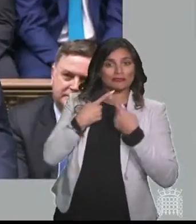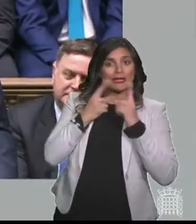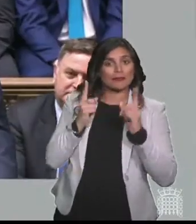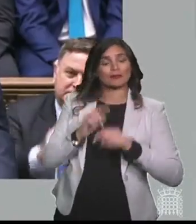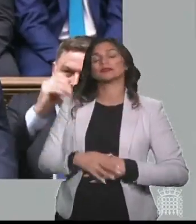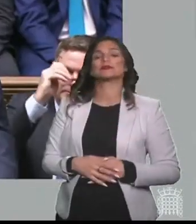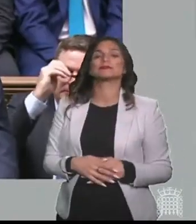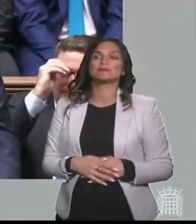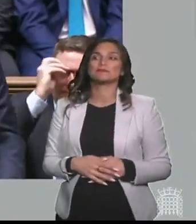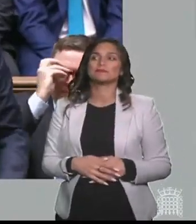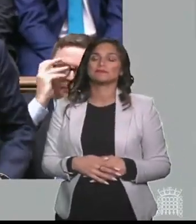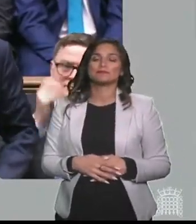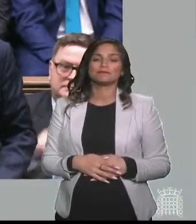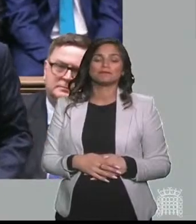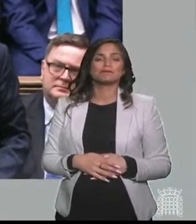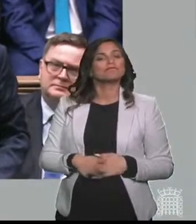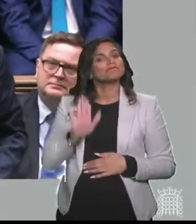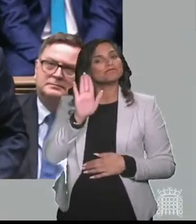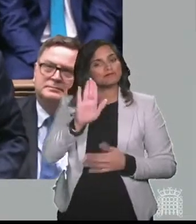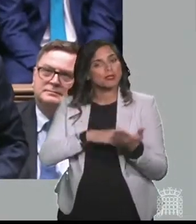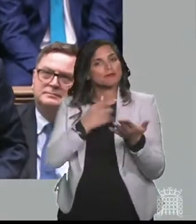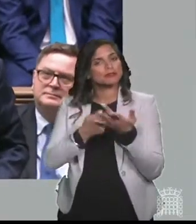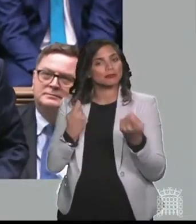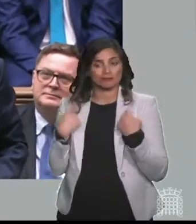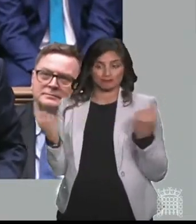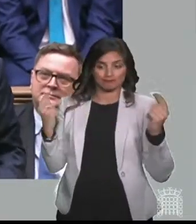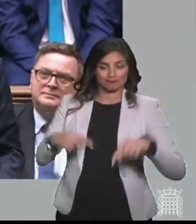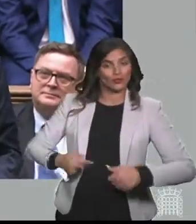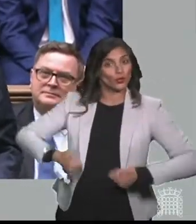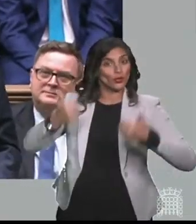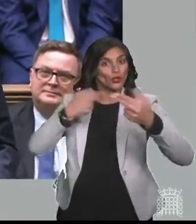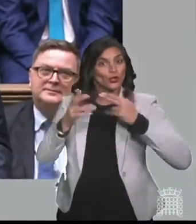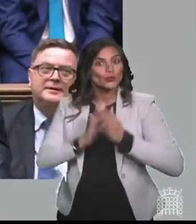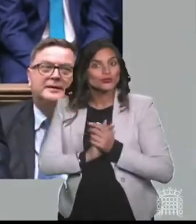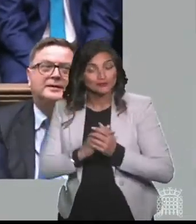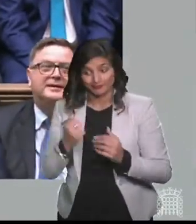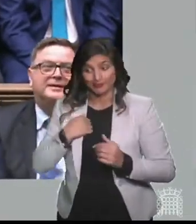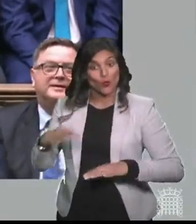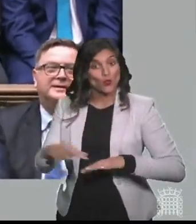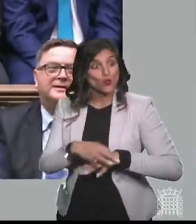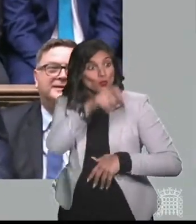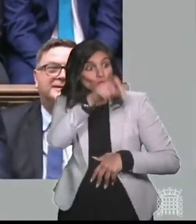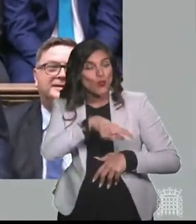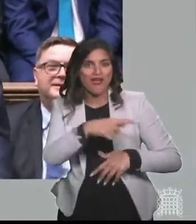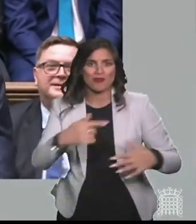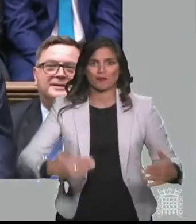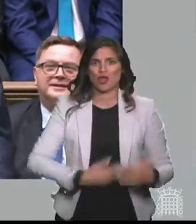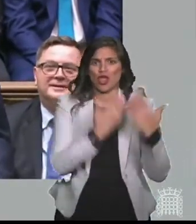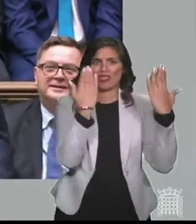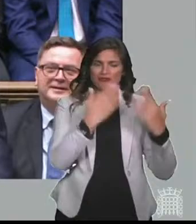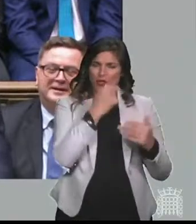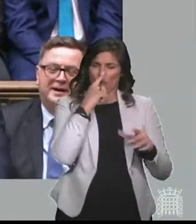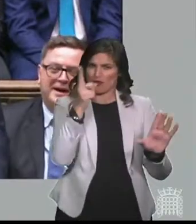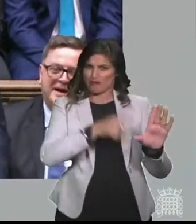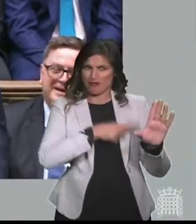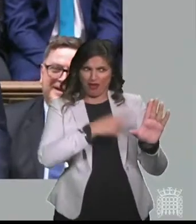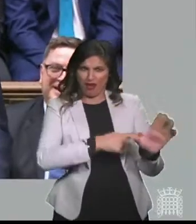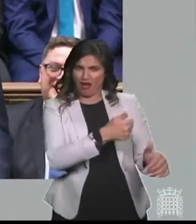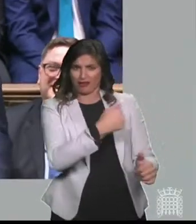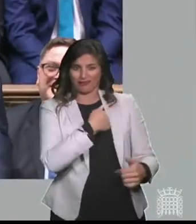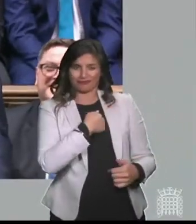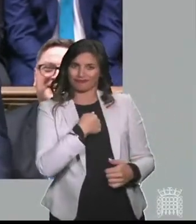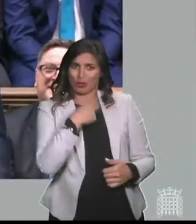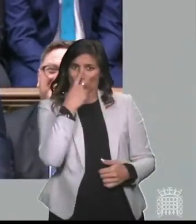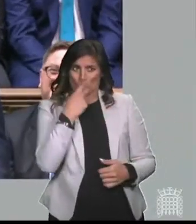Mr. Speaker, I come today with good news. It's my wife's birthday, and unlike me, she's looking younger every year.